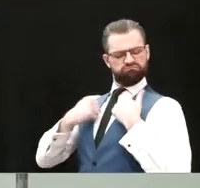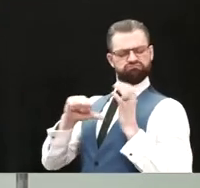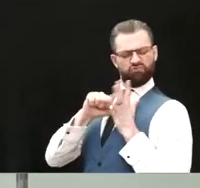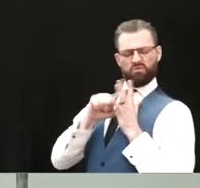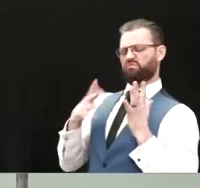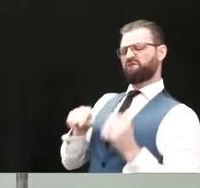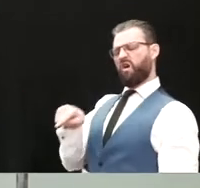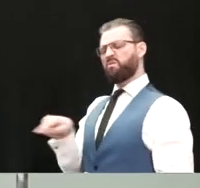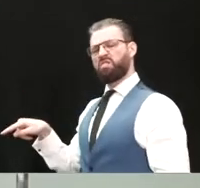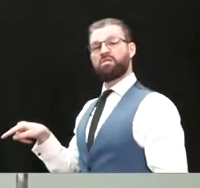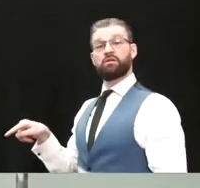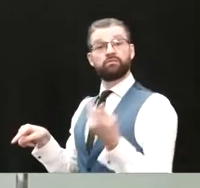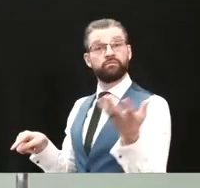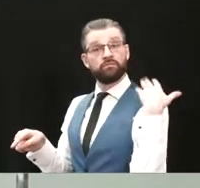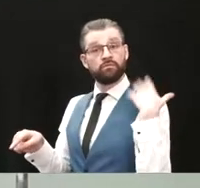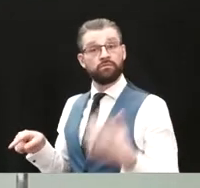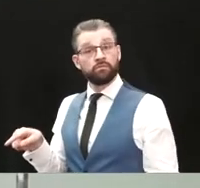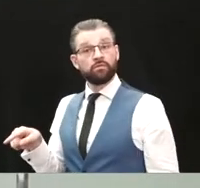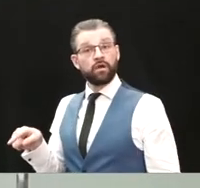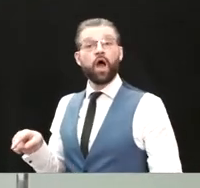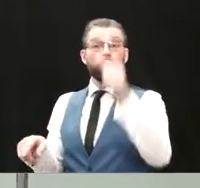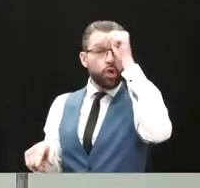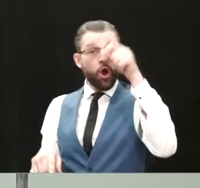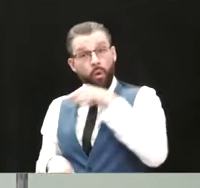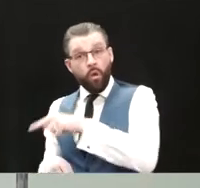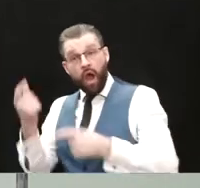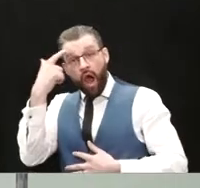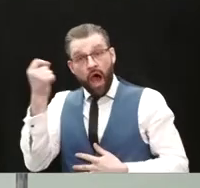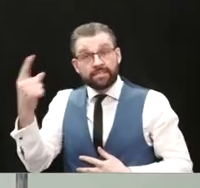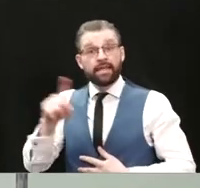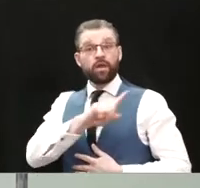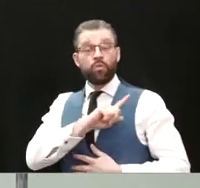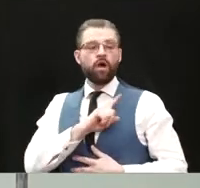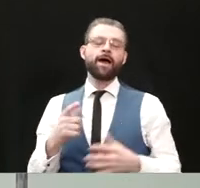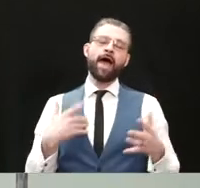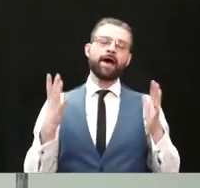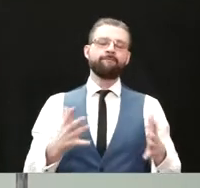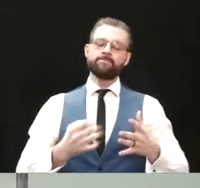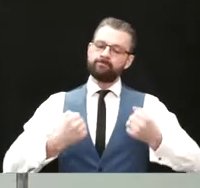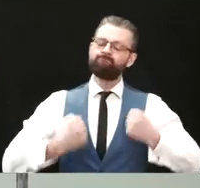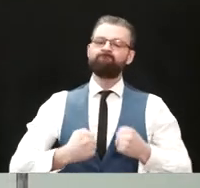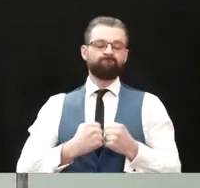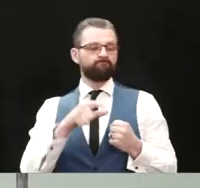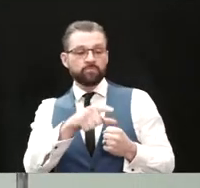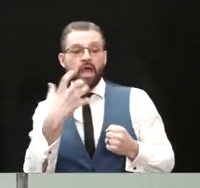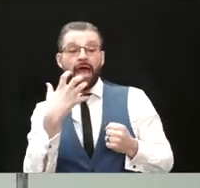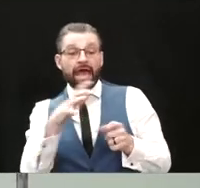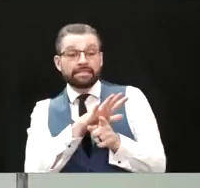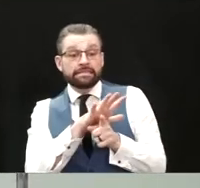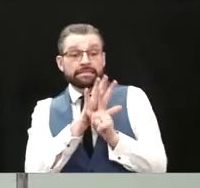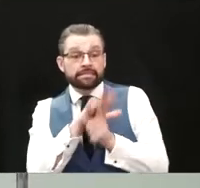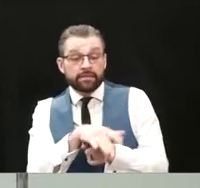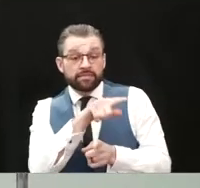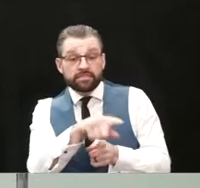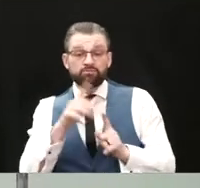problems. Knowing this explains why we must act fast to stamp out anti-Semitism